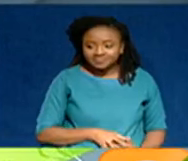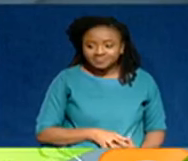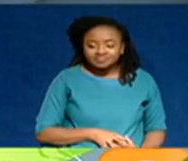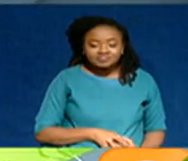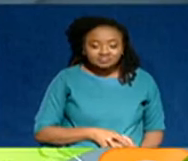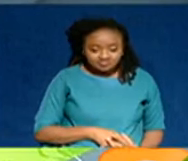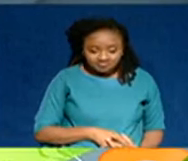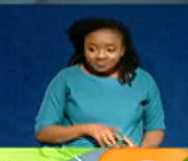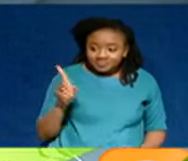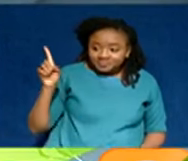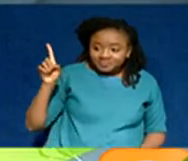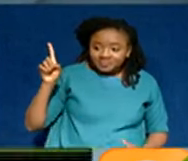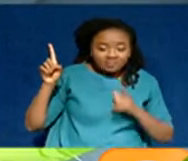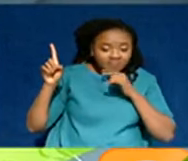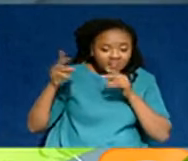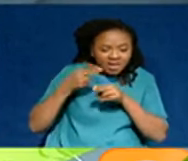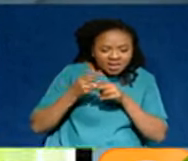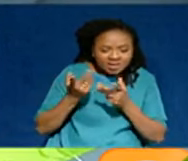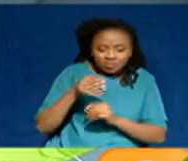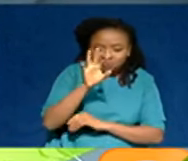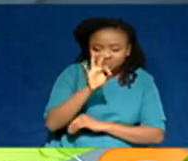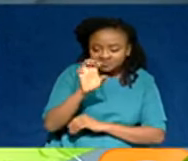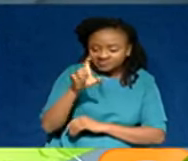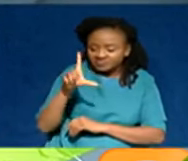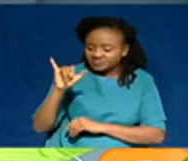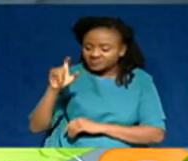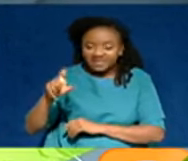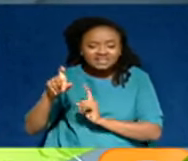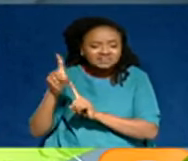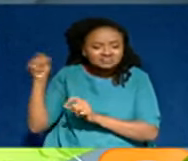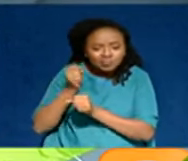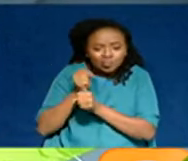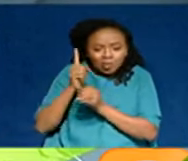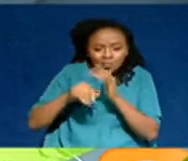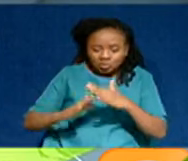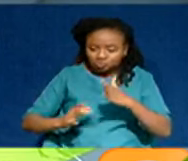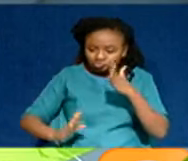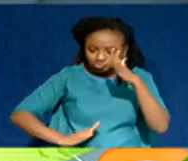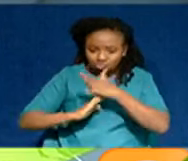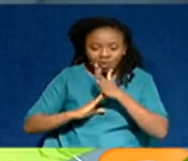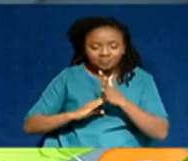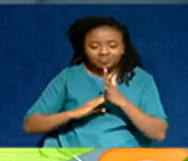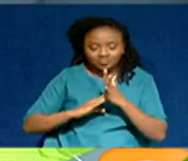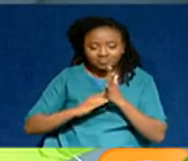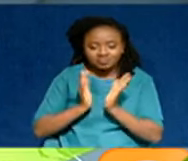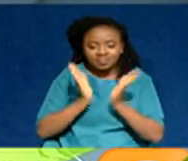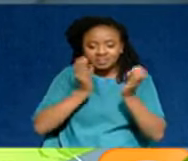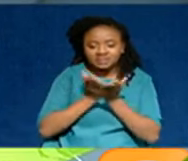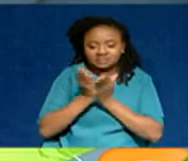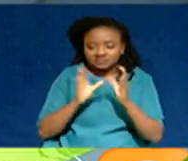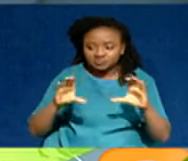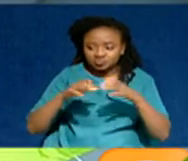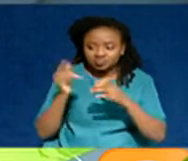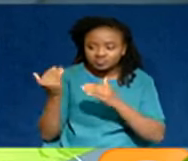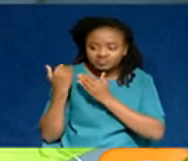Now, Head of Public Service and Chief of Staff Felix Koskei has announced a freeze on salary increment for public service. Now, Koskei warned